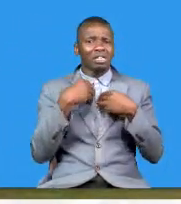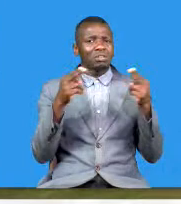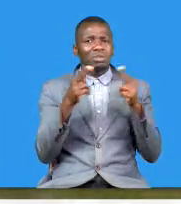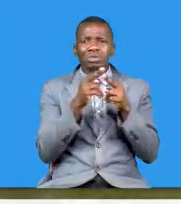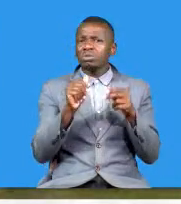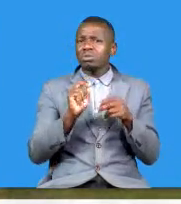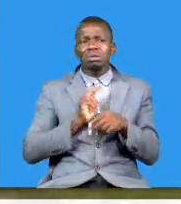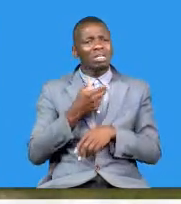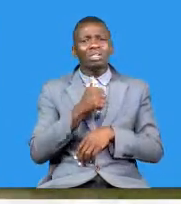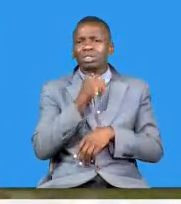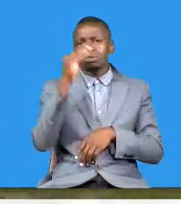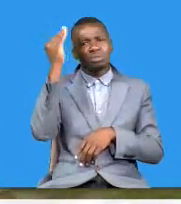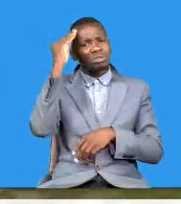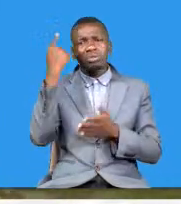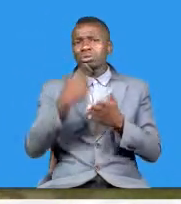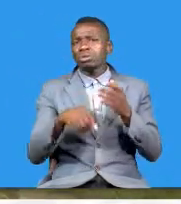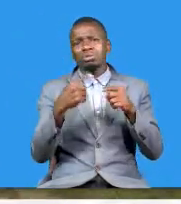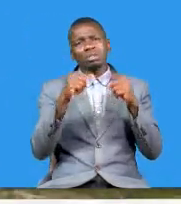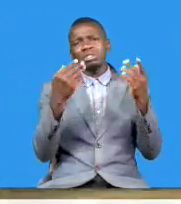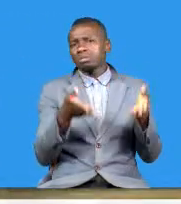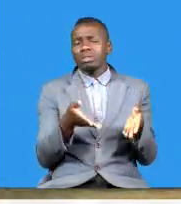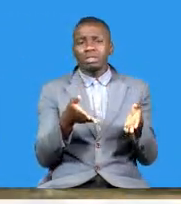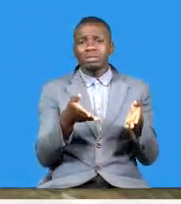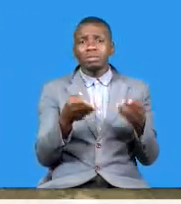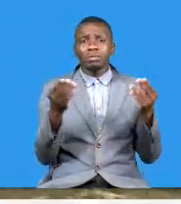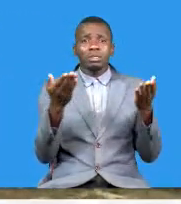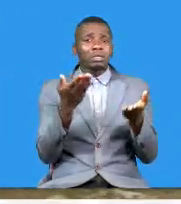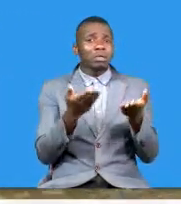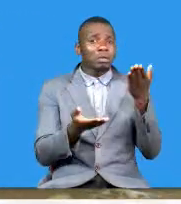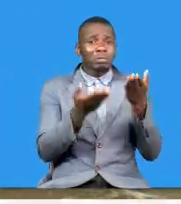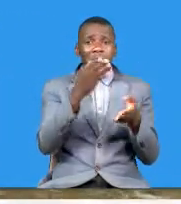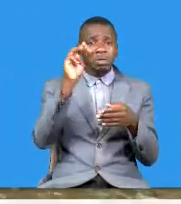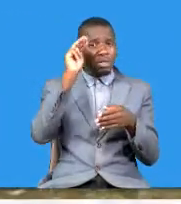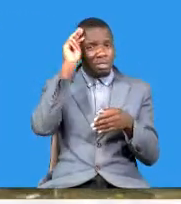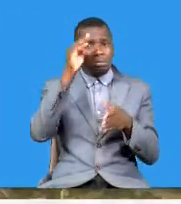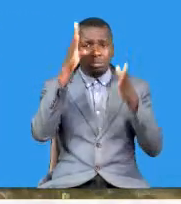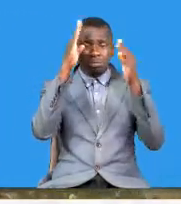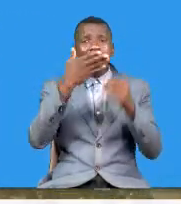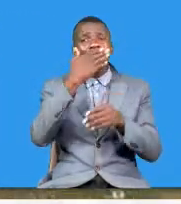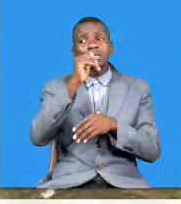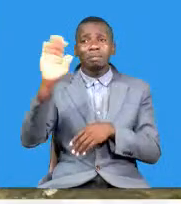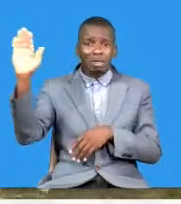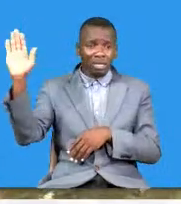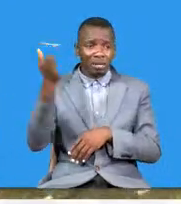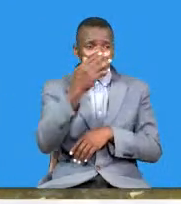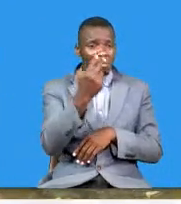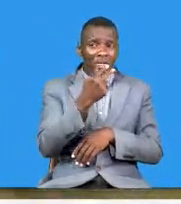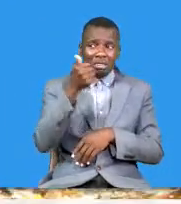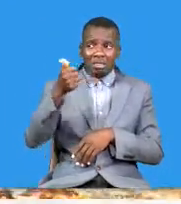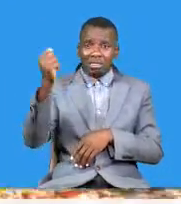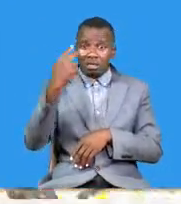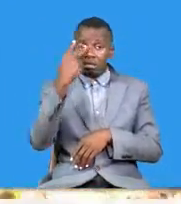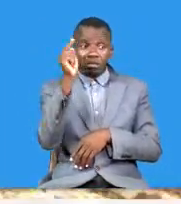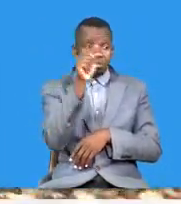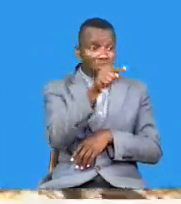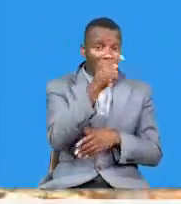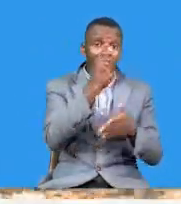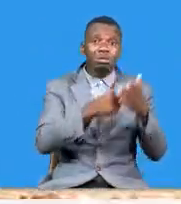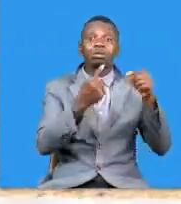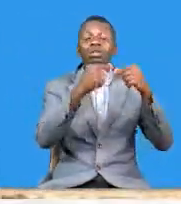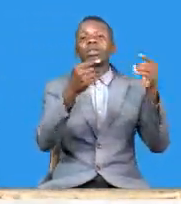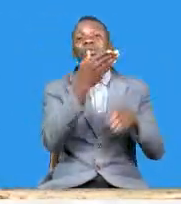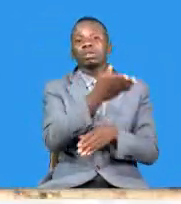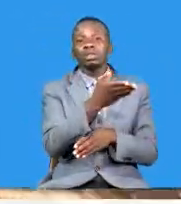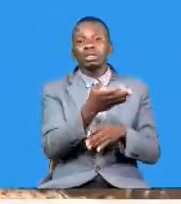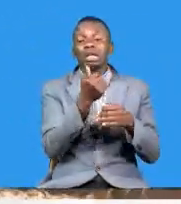happening. Maybe the minister should come back and see for himself, because